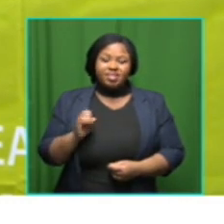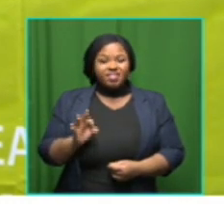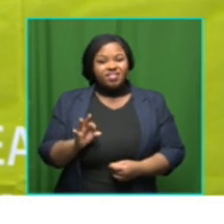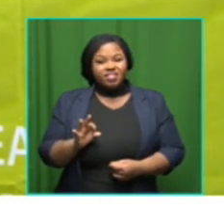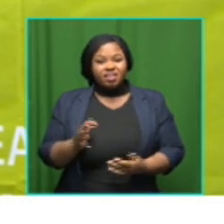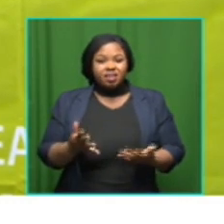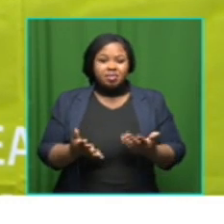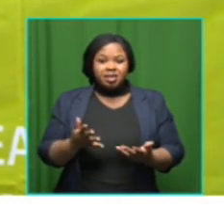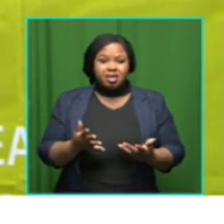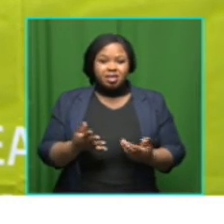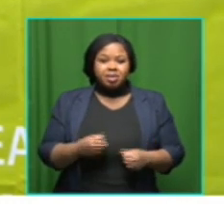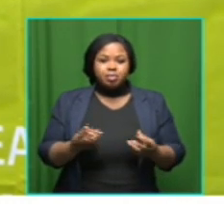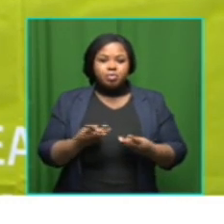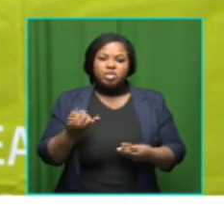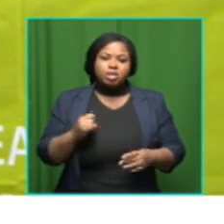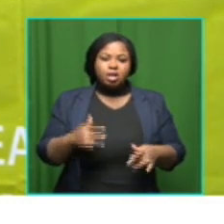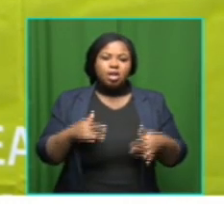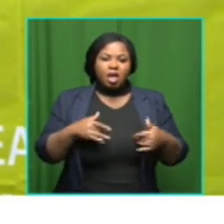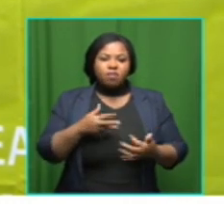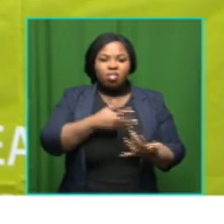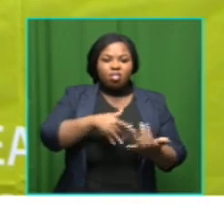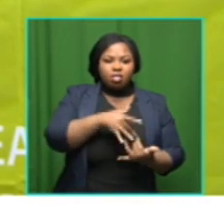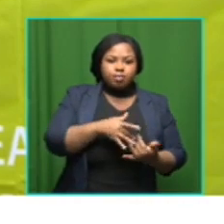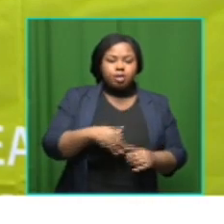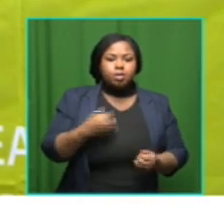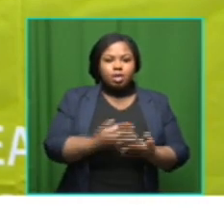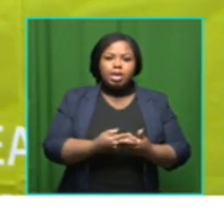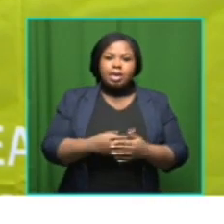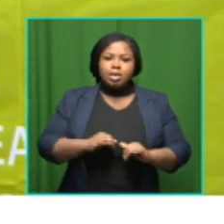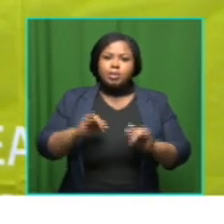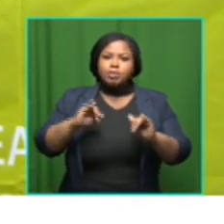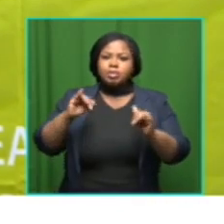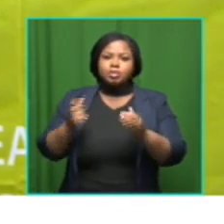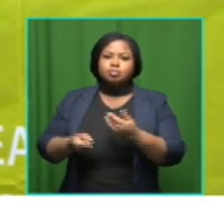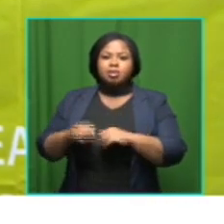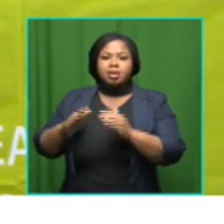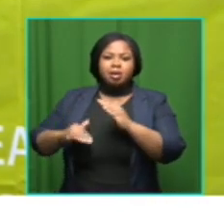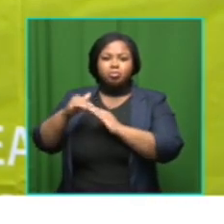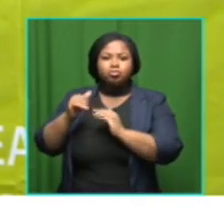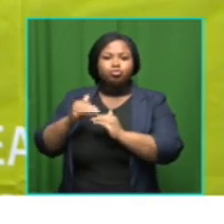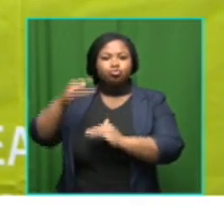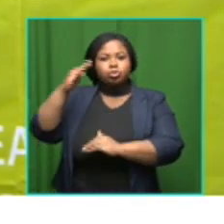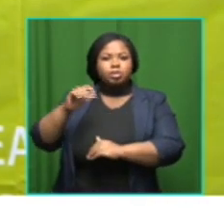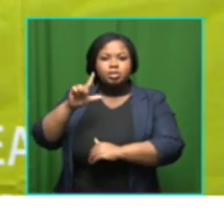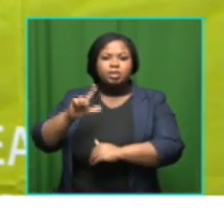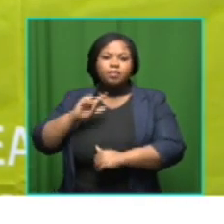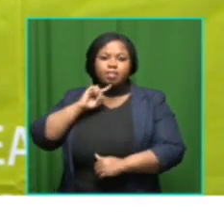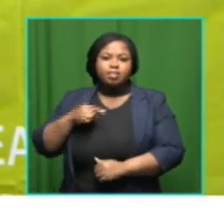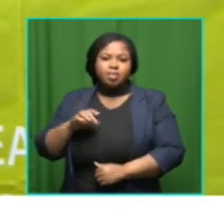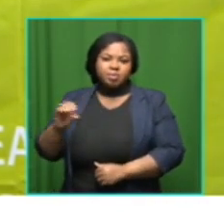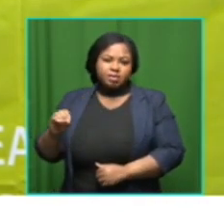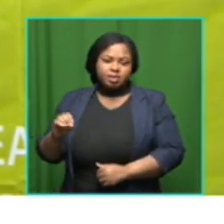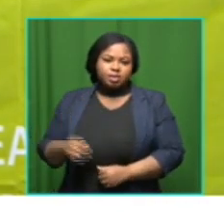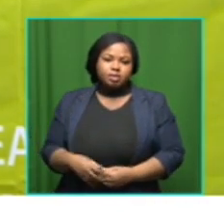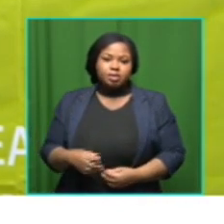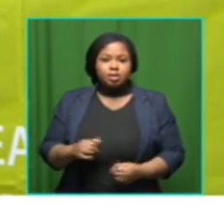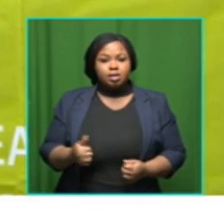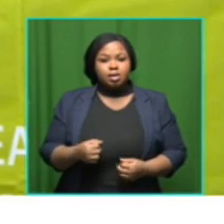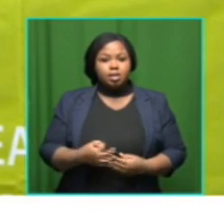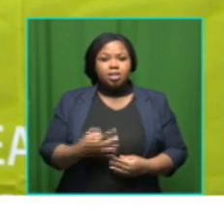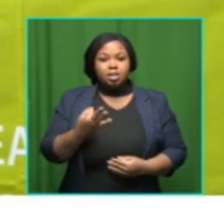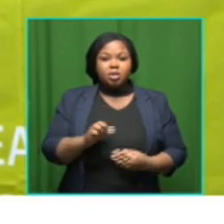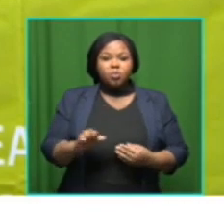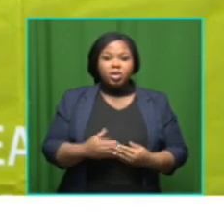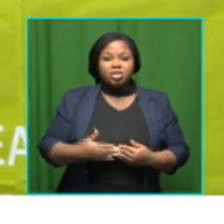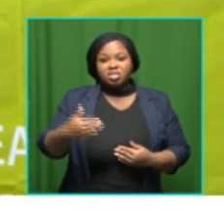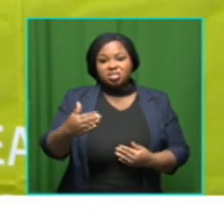lockdown, that figure could have gone up to maybe 7,000. And then it goes up, so that maybe in about 3 weeks, they would